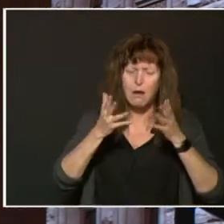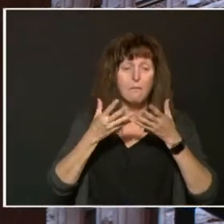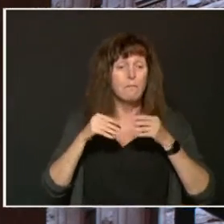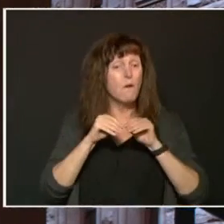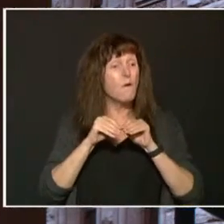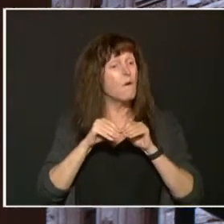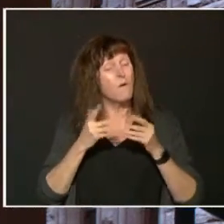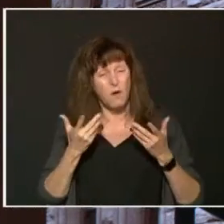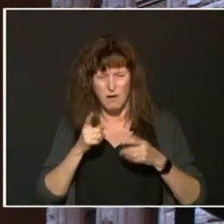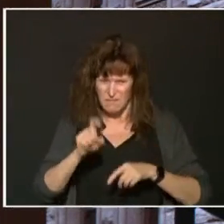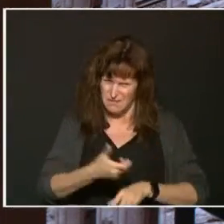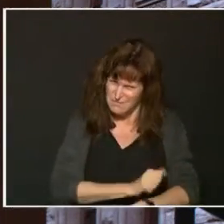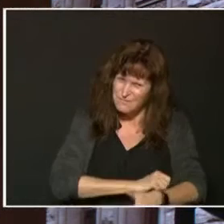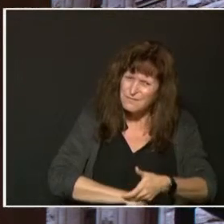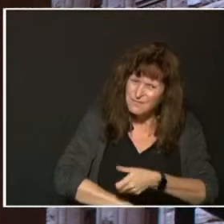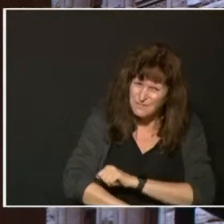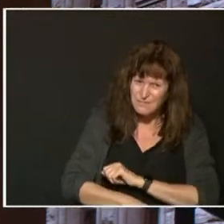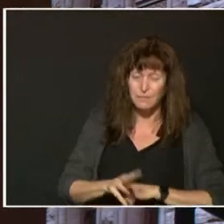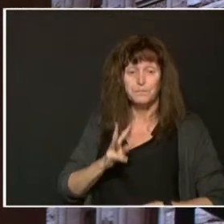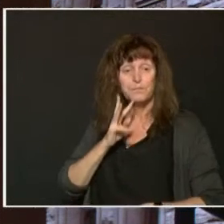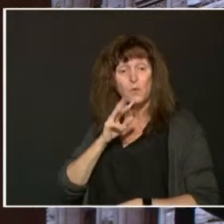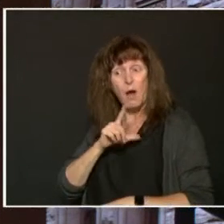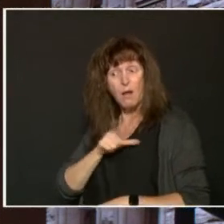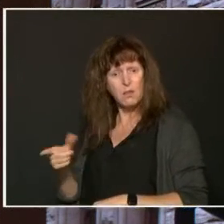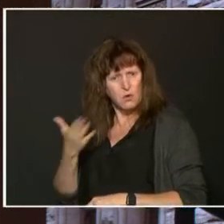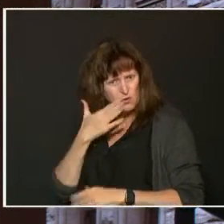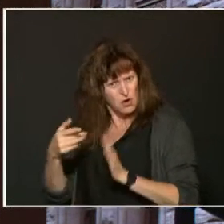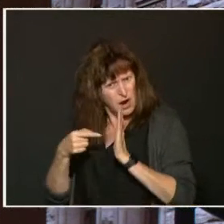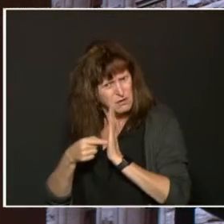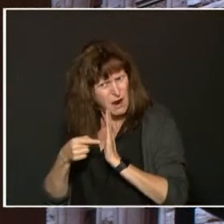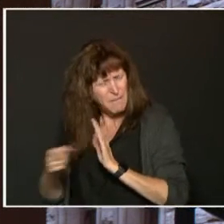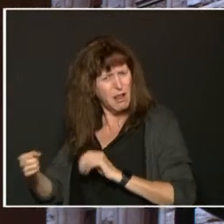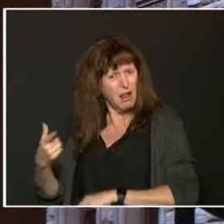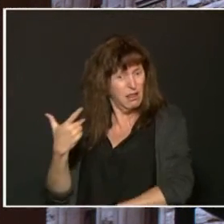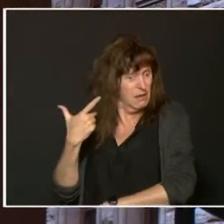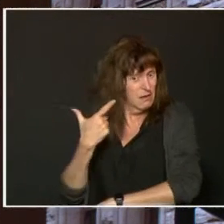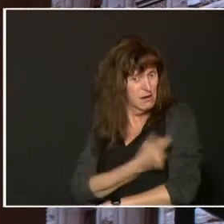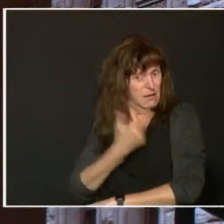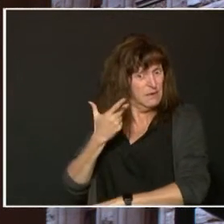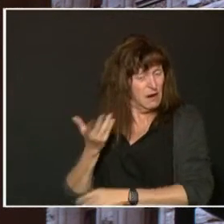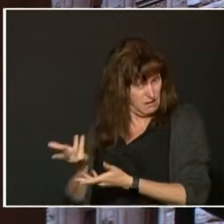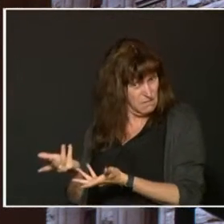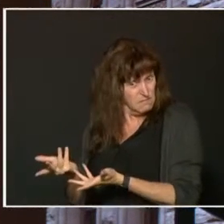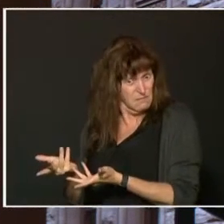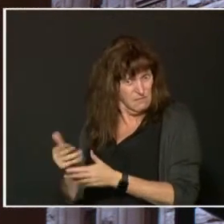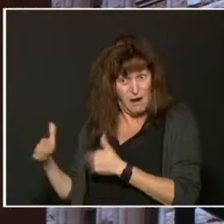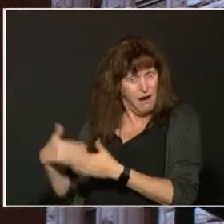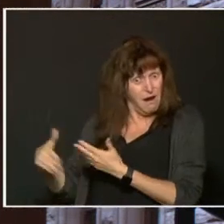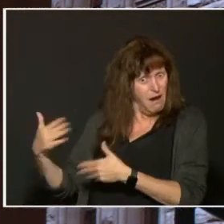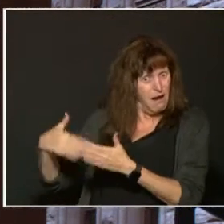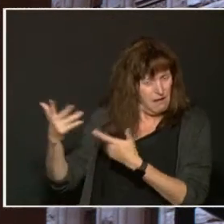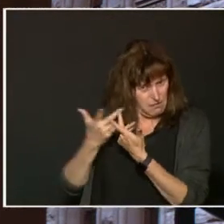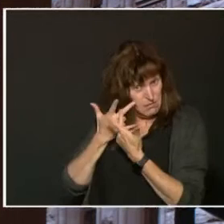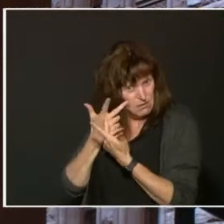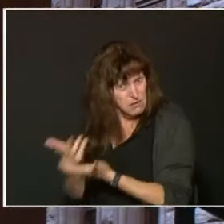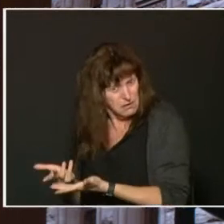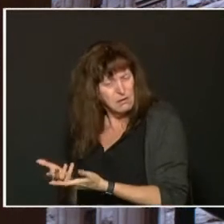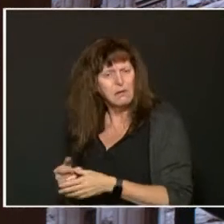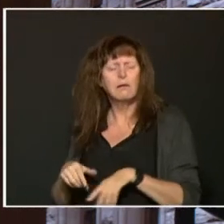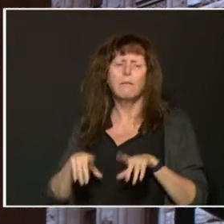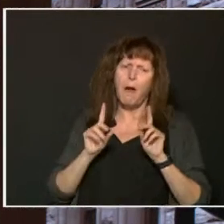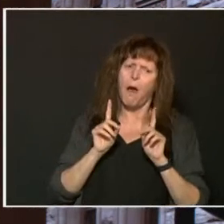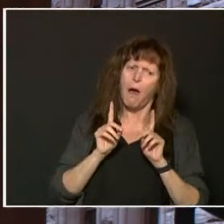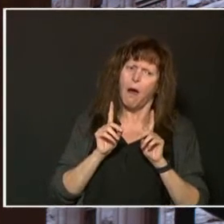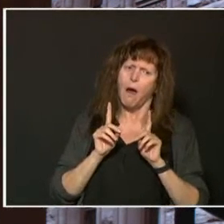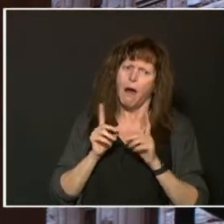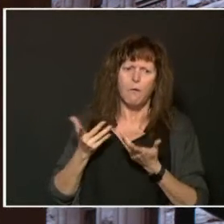mentioned, Waterloo is a prime example of what immunization against COVID-19 can do, but also serves as a reminder of what the Delta variant can do